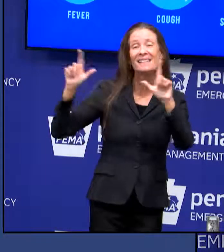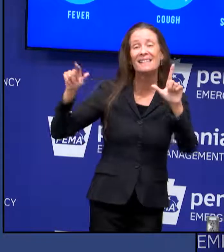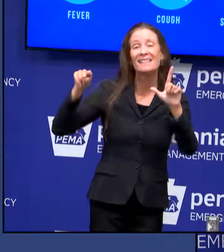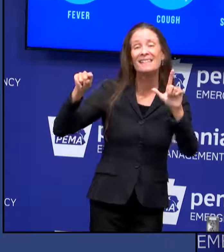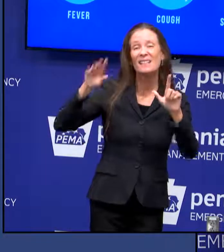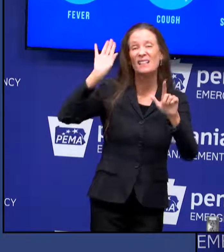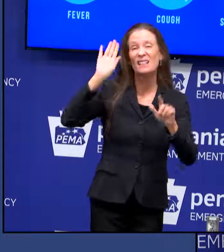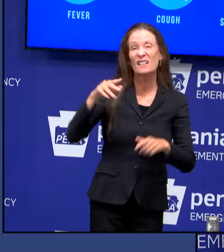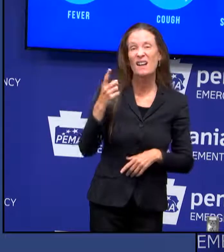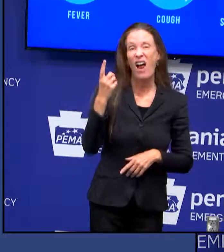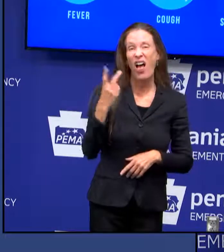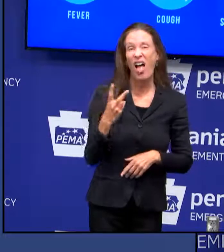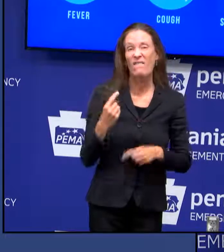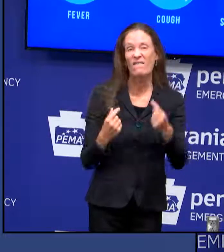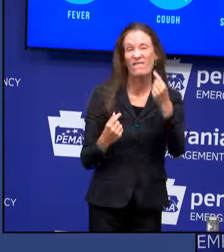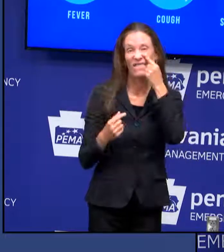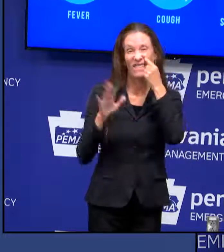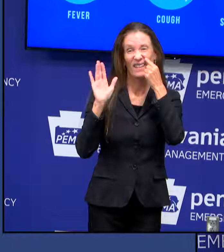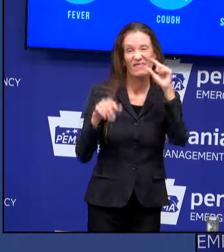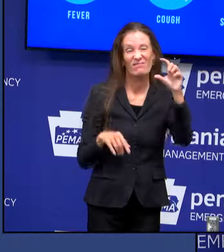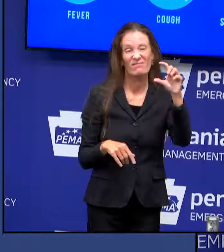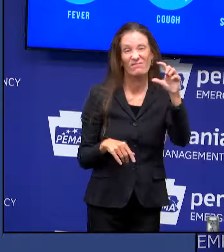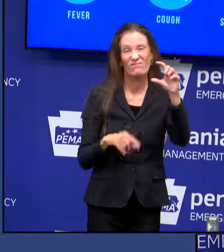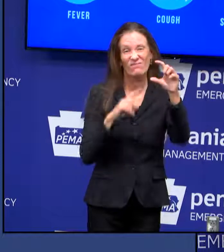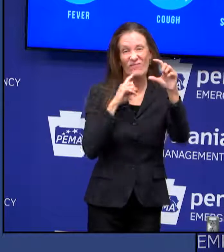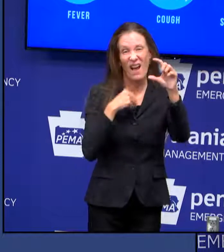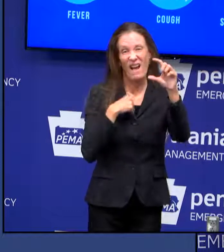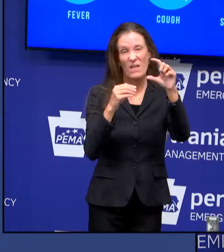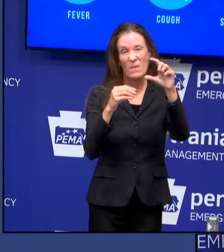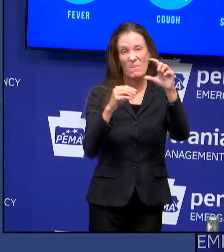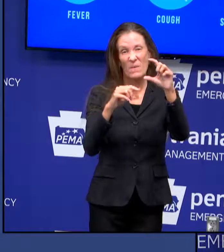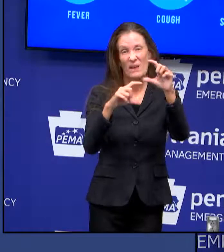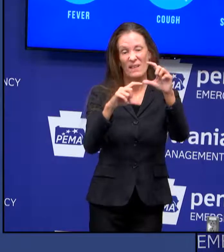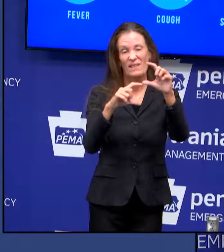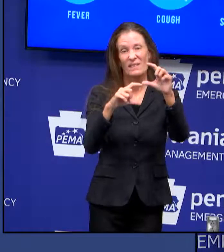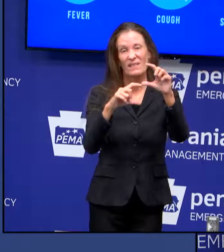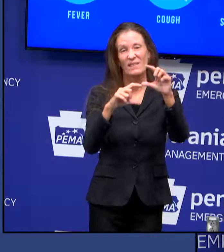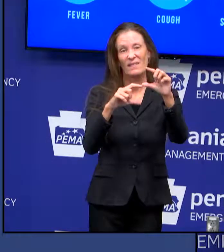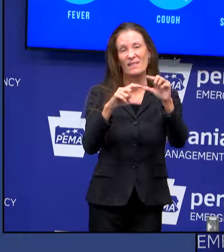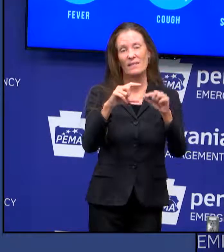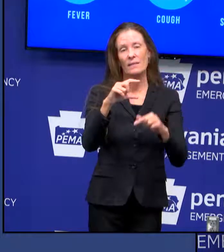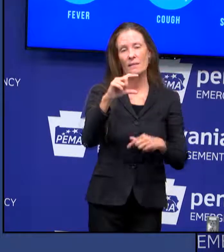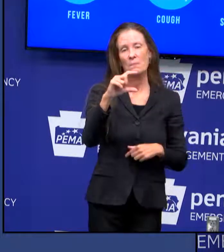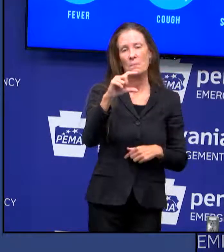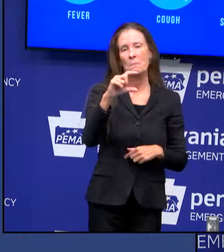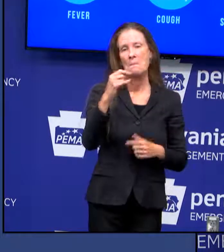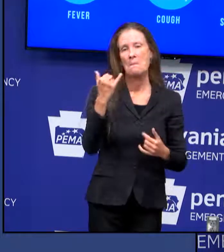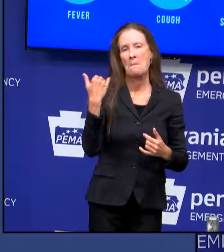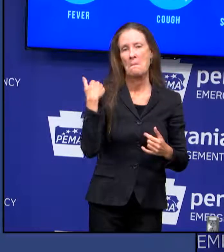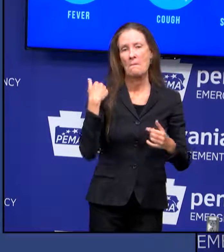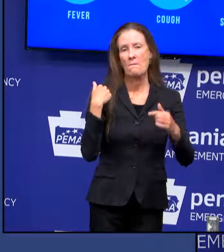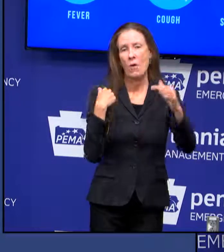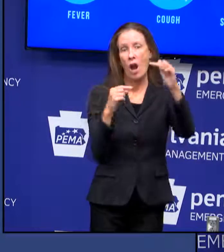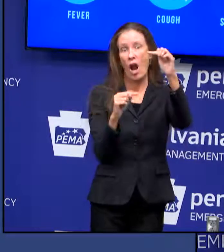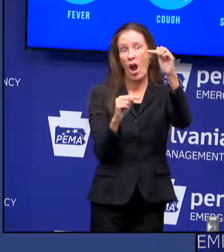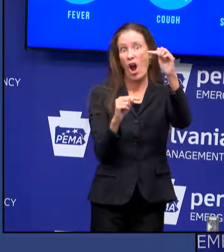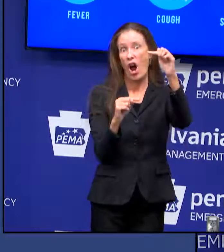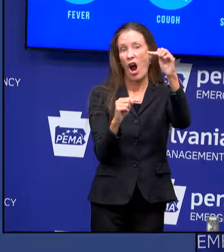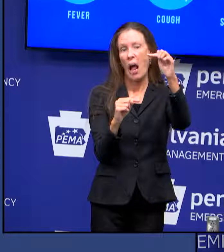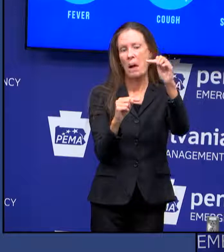it doesn't go in as significantly as the previous types of testing, which makes it much easier to collect the sample.